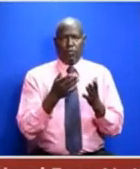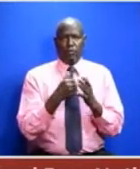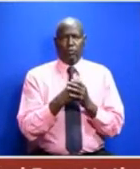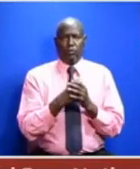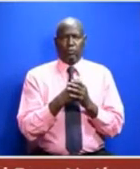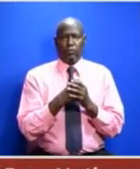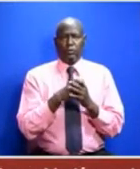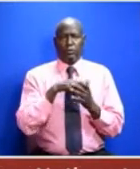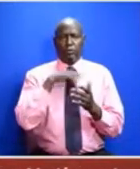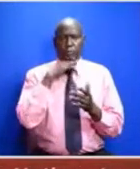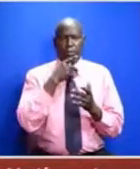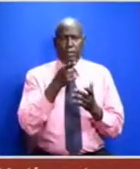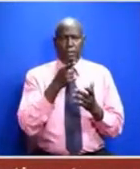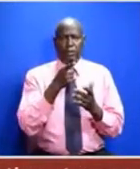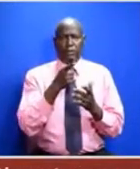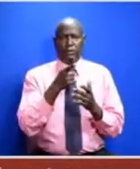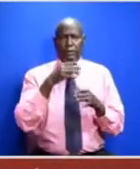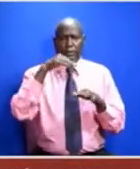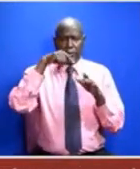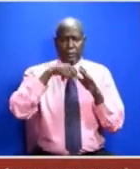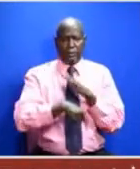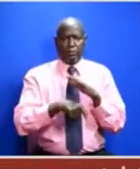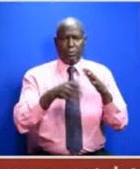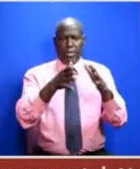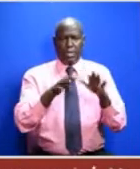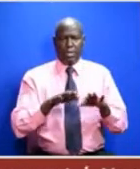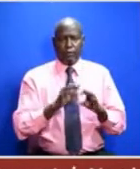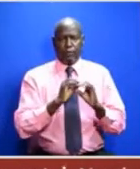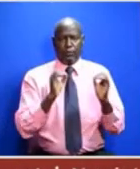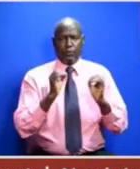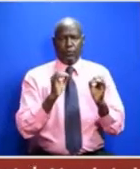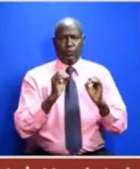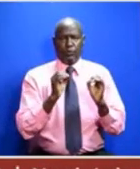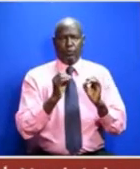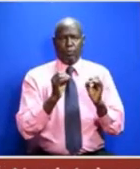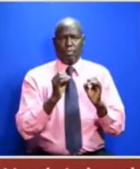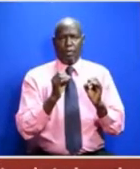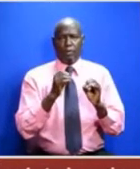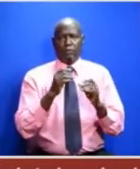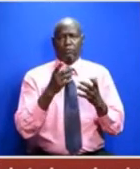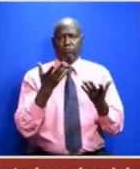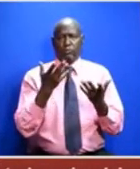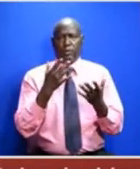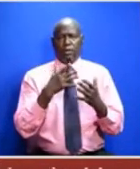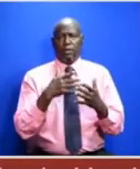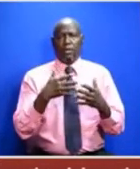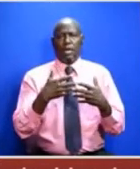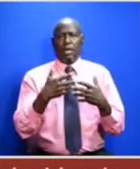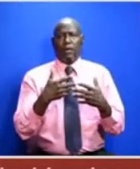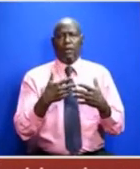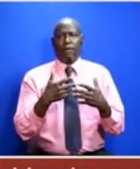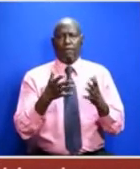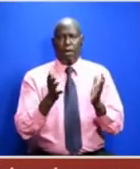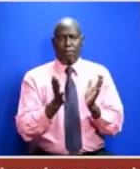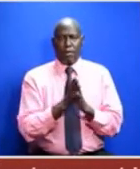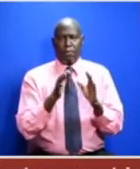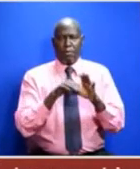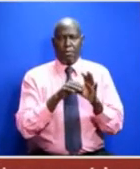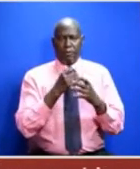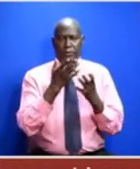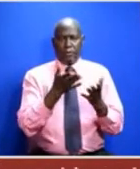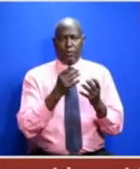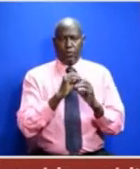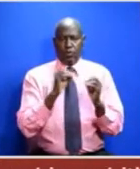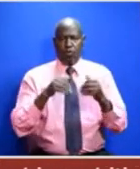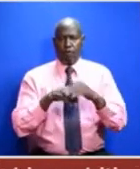were buried in shallow graves in the absence of their relatives and without befitting cultural and